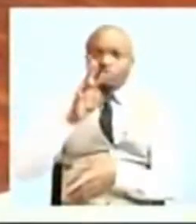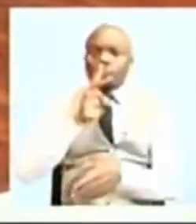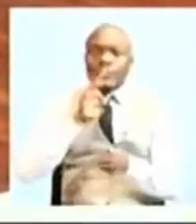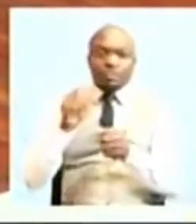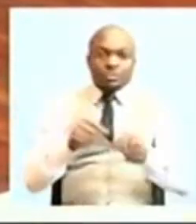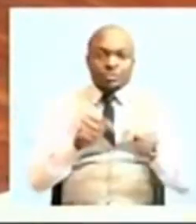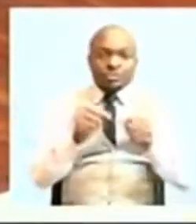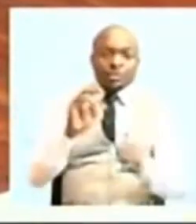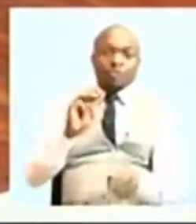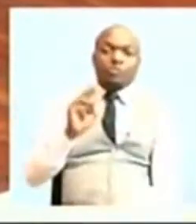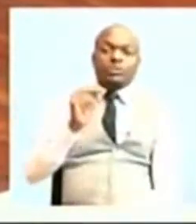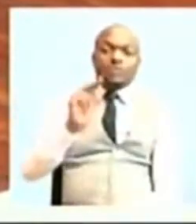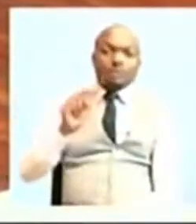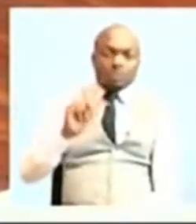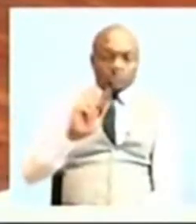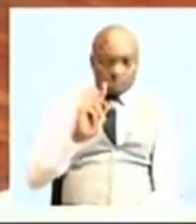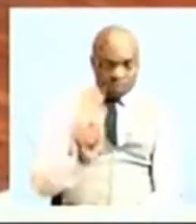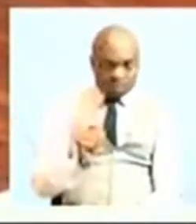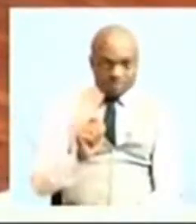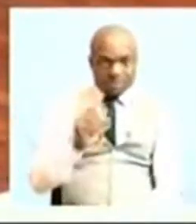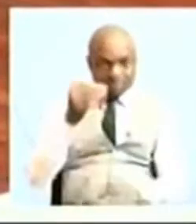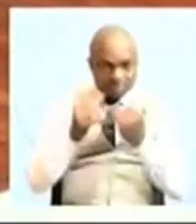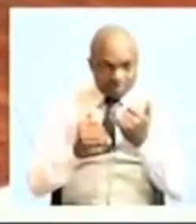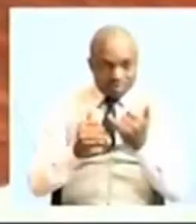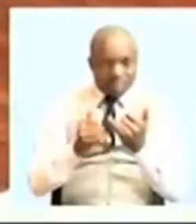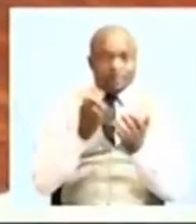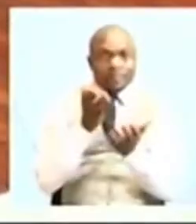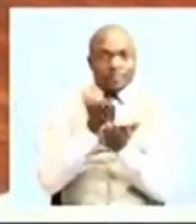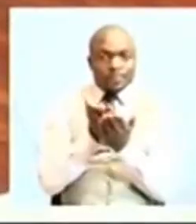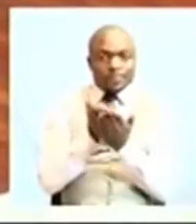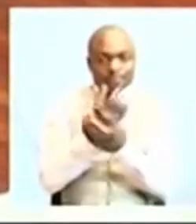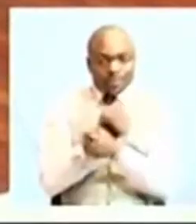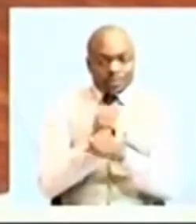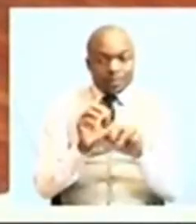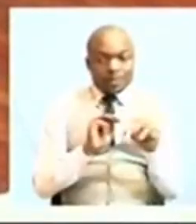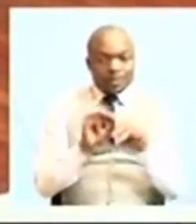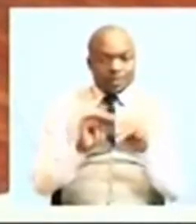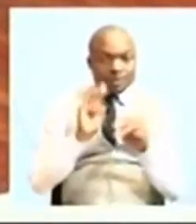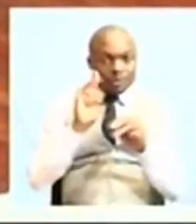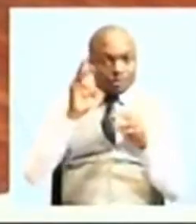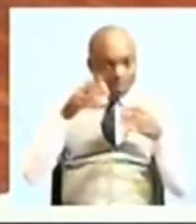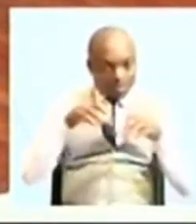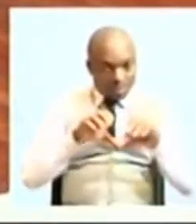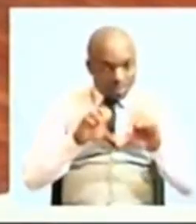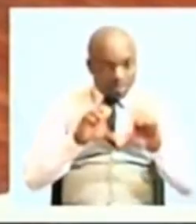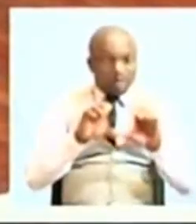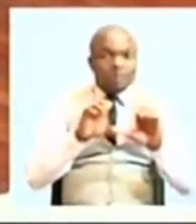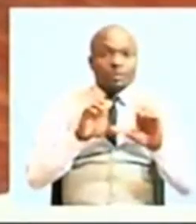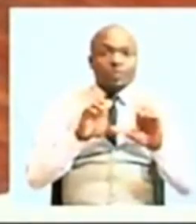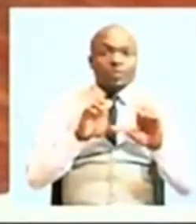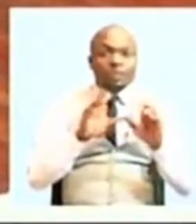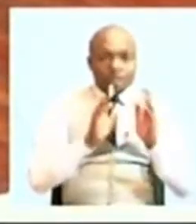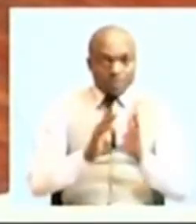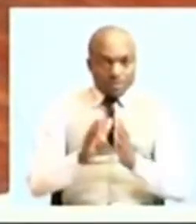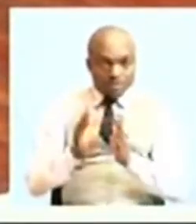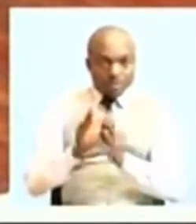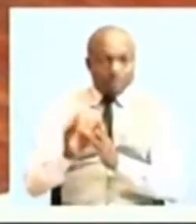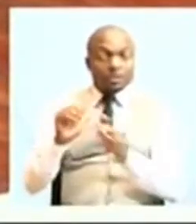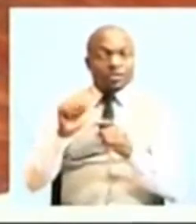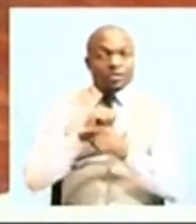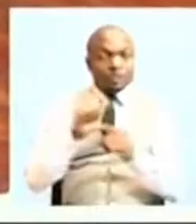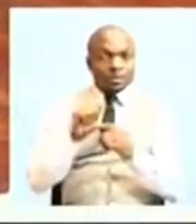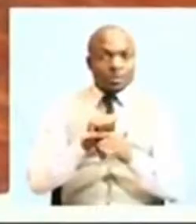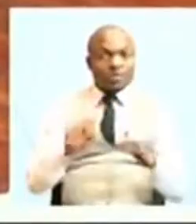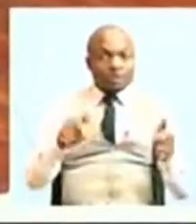at Muchekwa, completed. Remedial measure. Management will continue organizing trainings for local contractors in the use of the